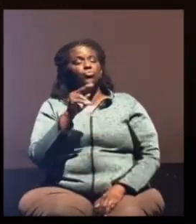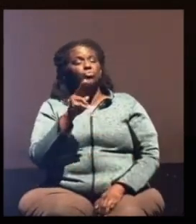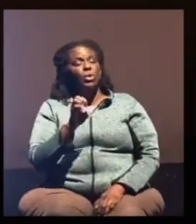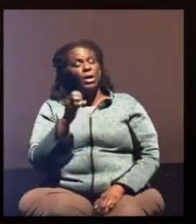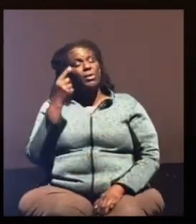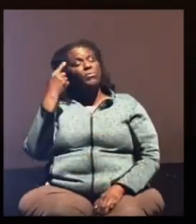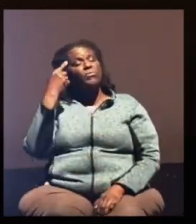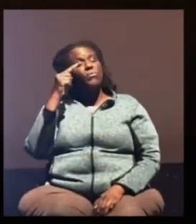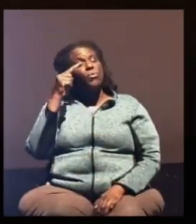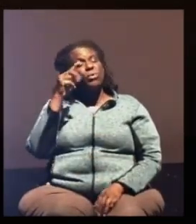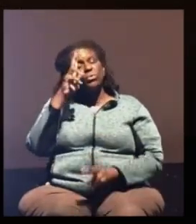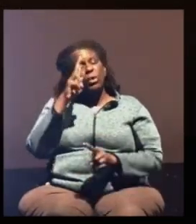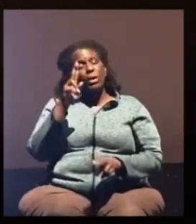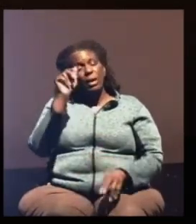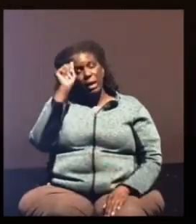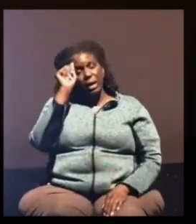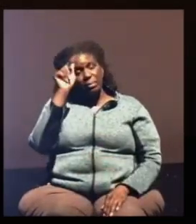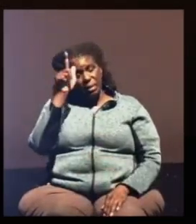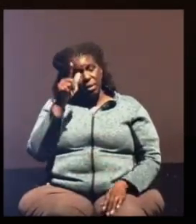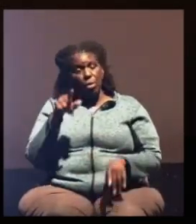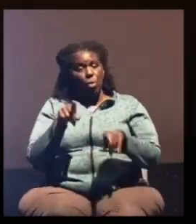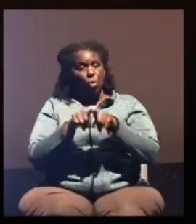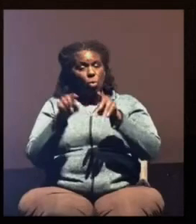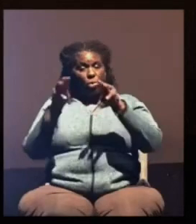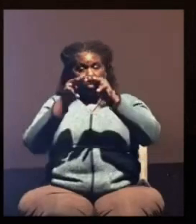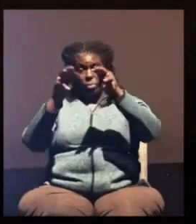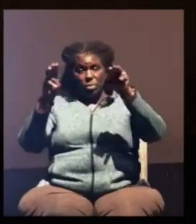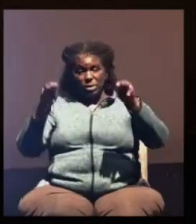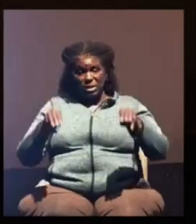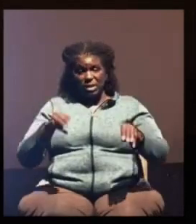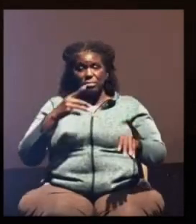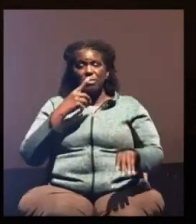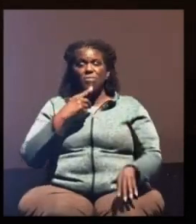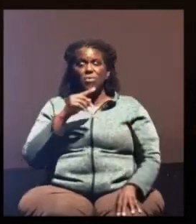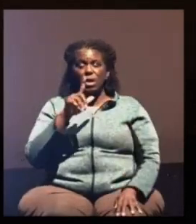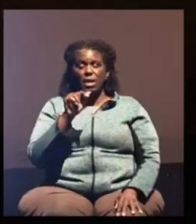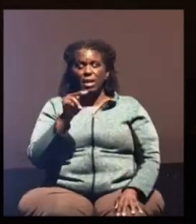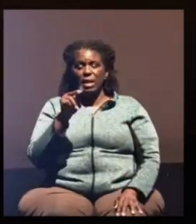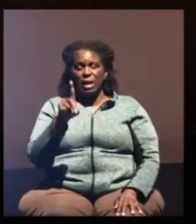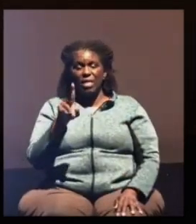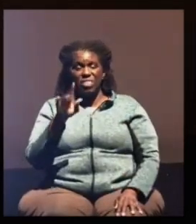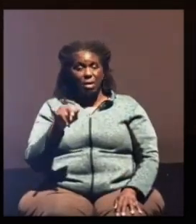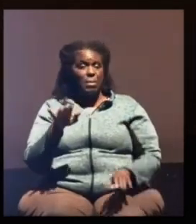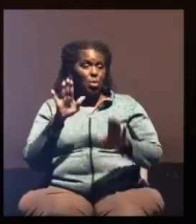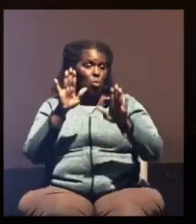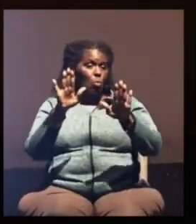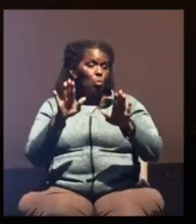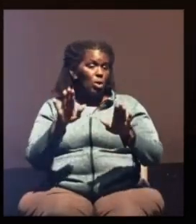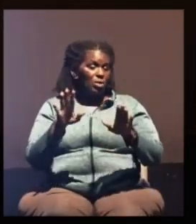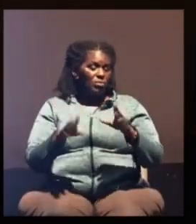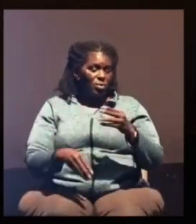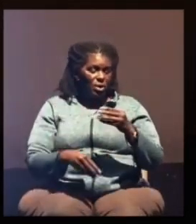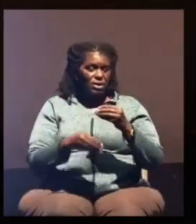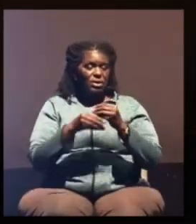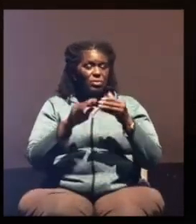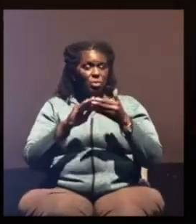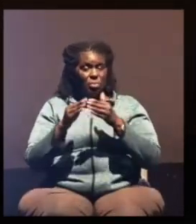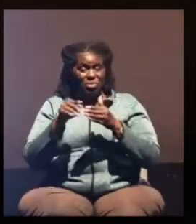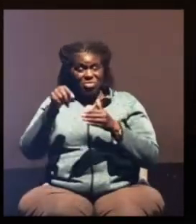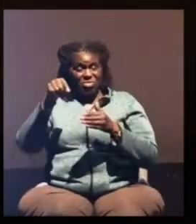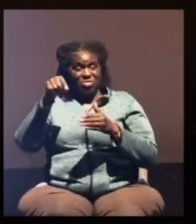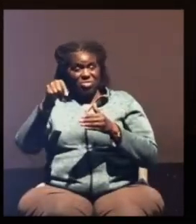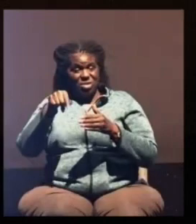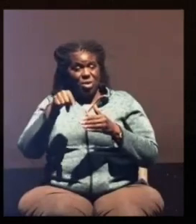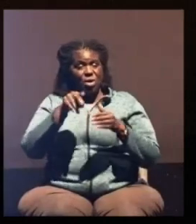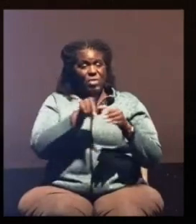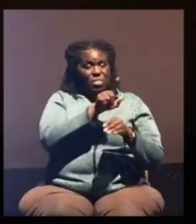under production right now, the Museum of Redlands, which will be a great asset to the community, is going to be turned over to the library